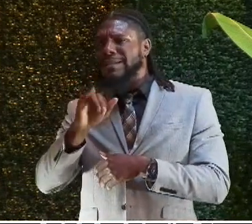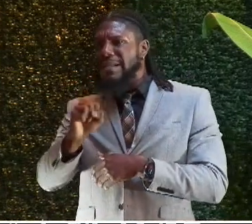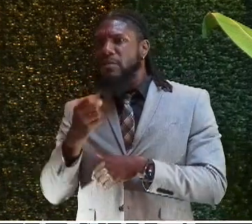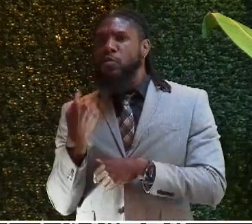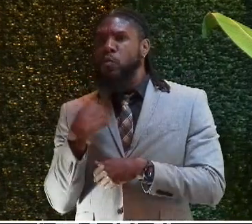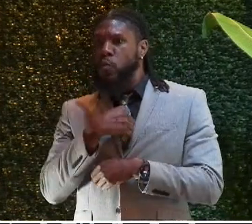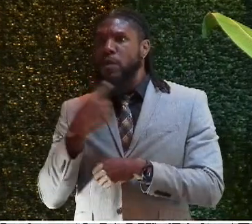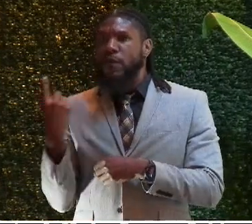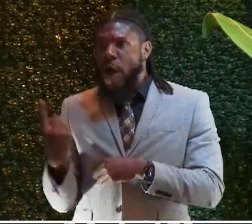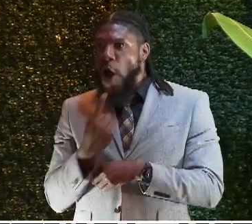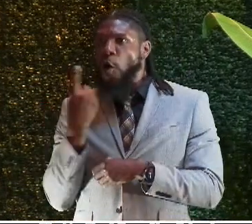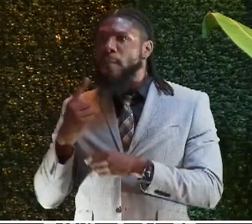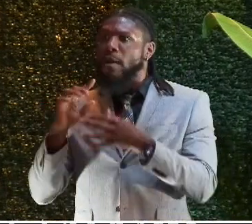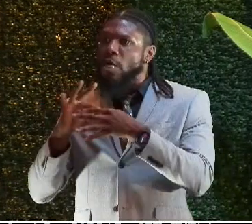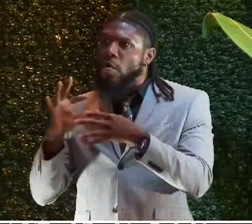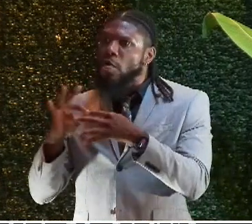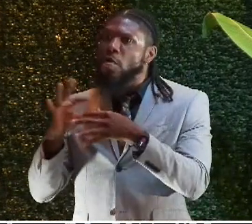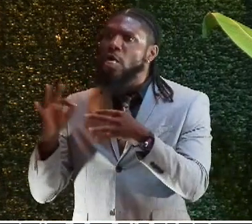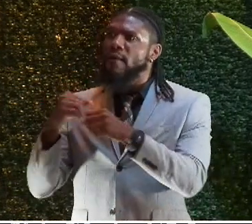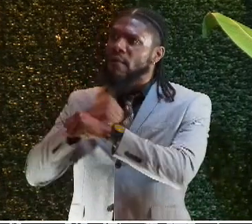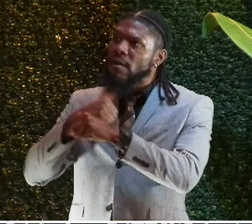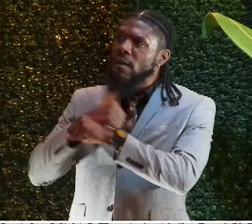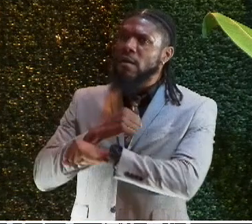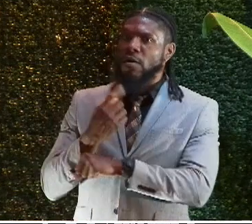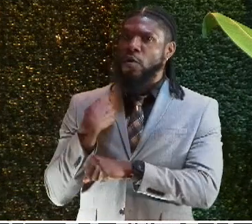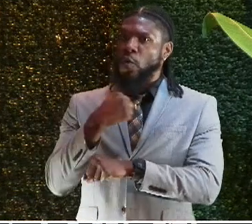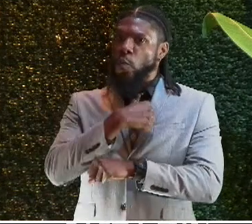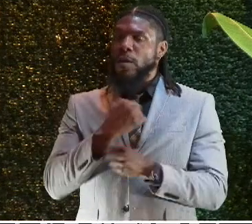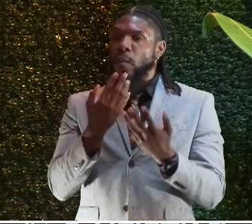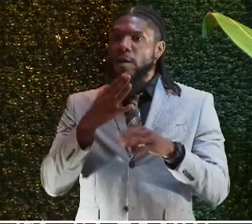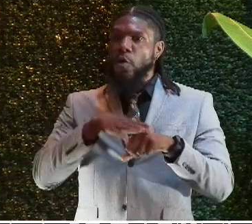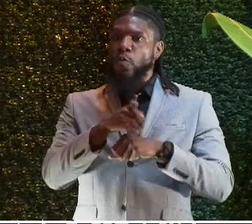on you too, to join us.